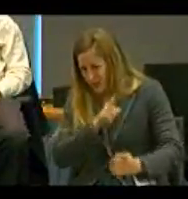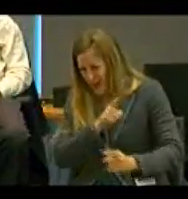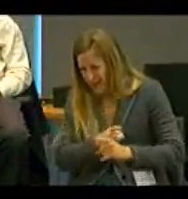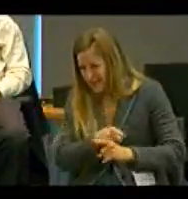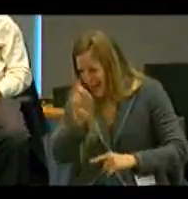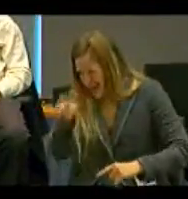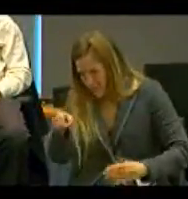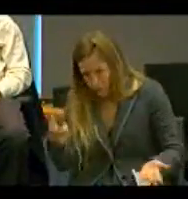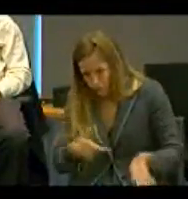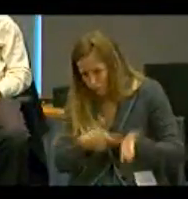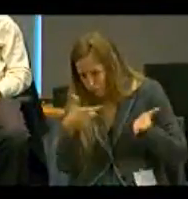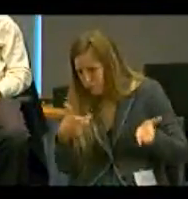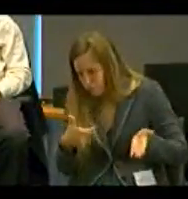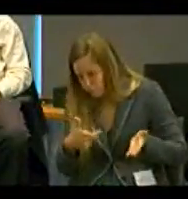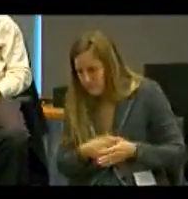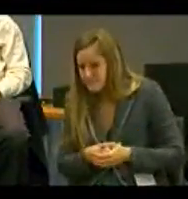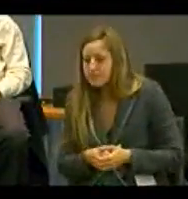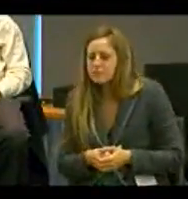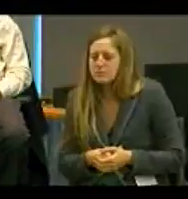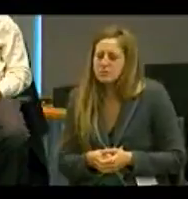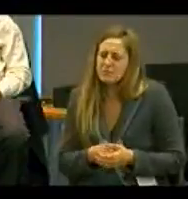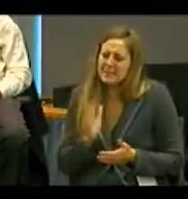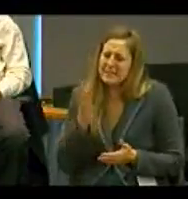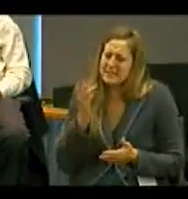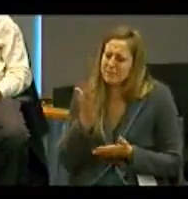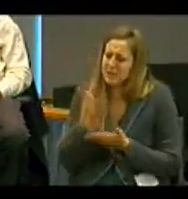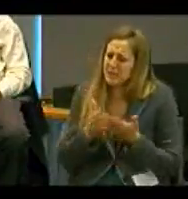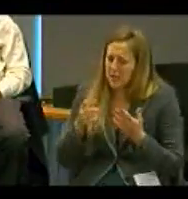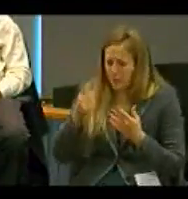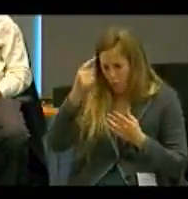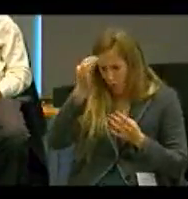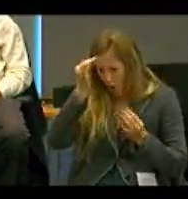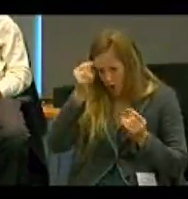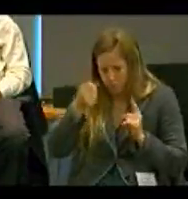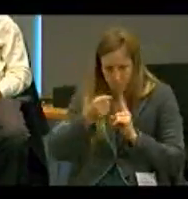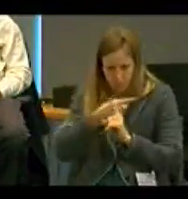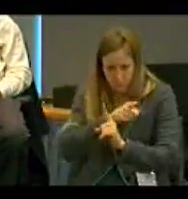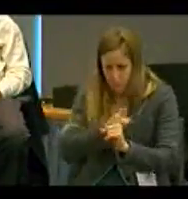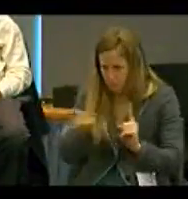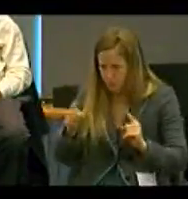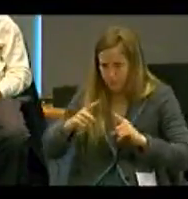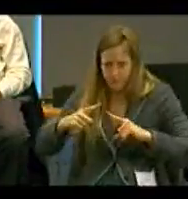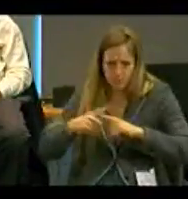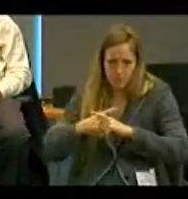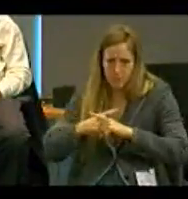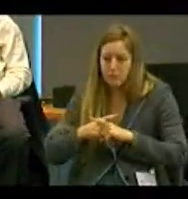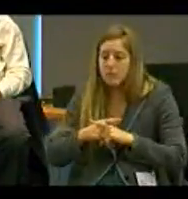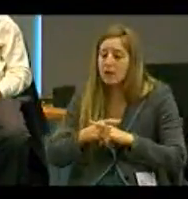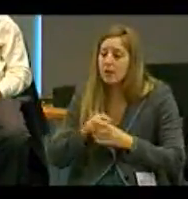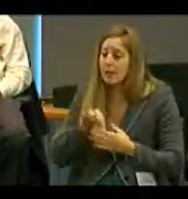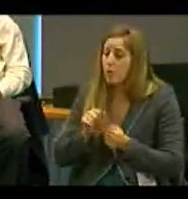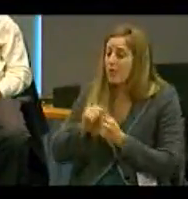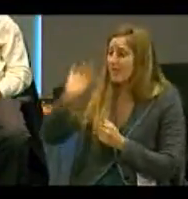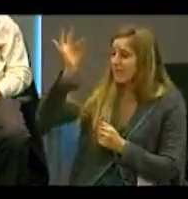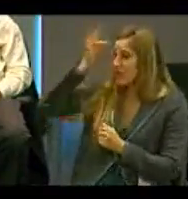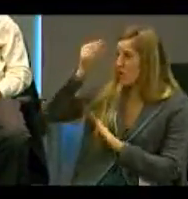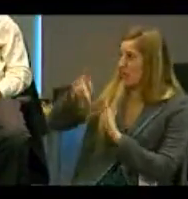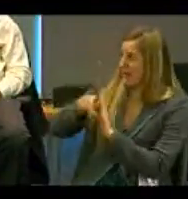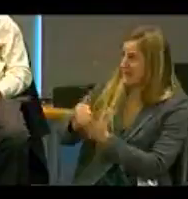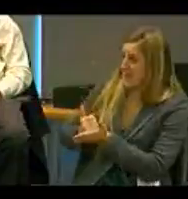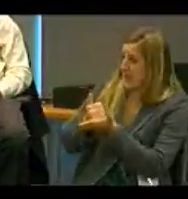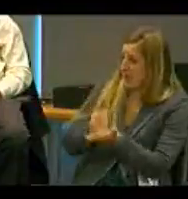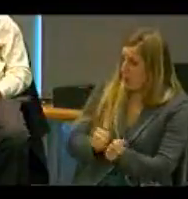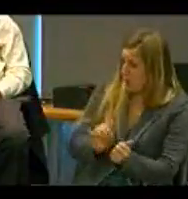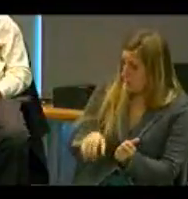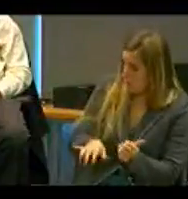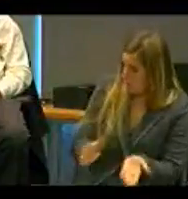be some divergence of thought is whether federal policies help. In fact, it was